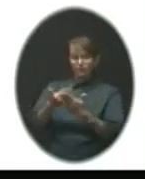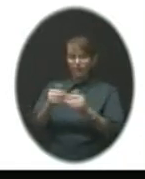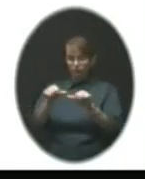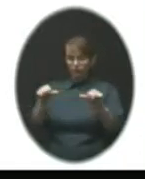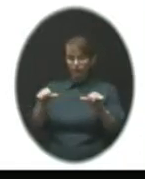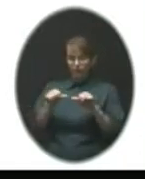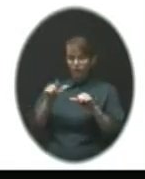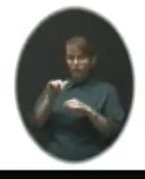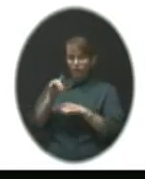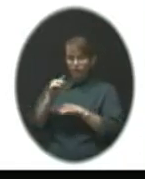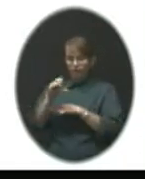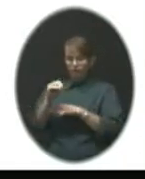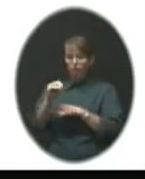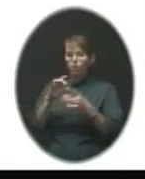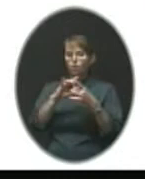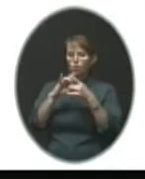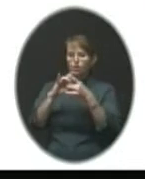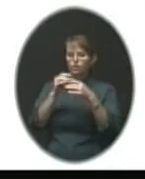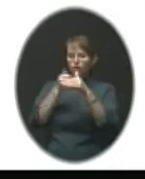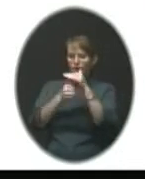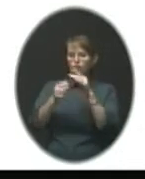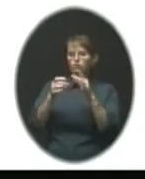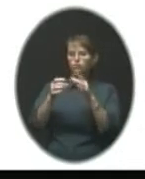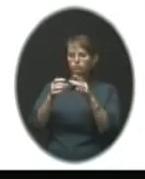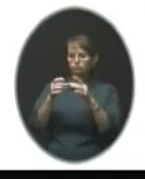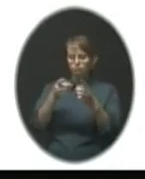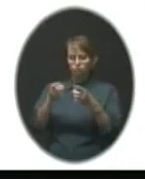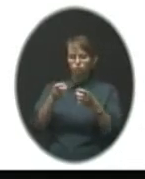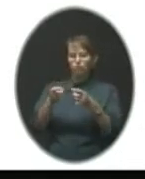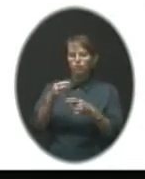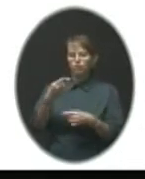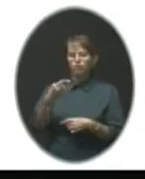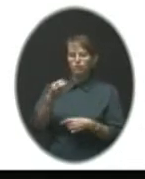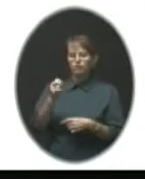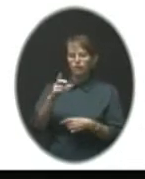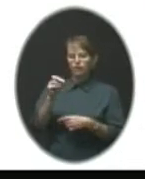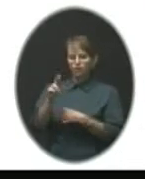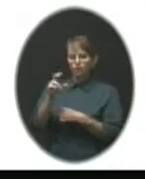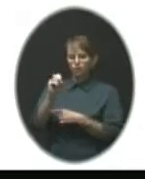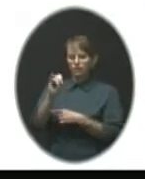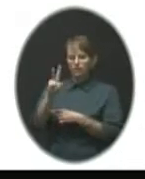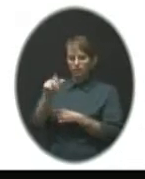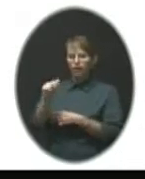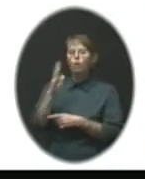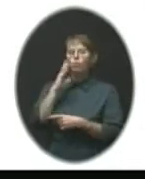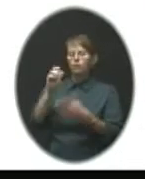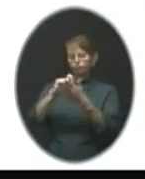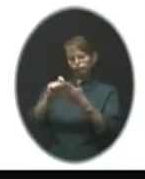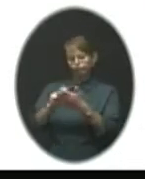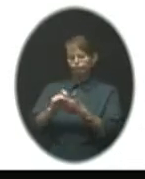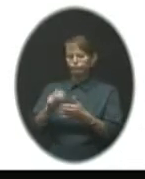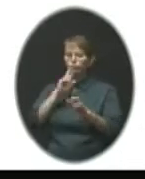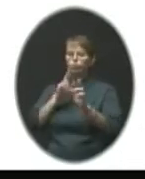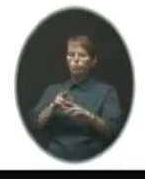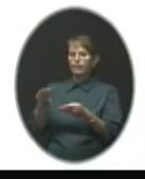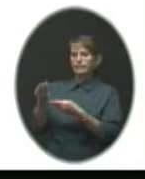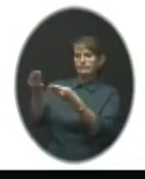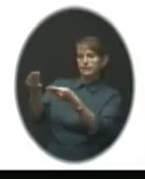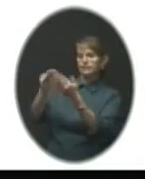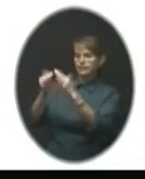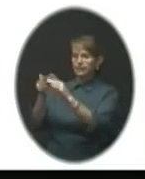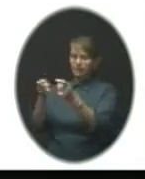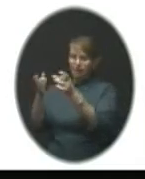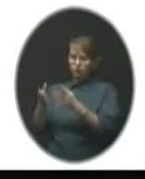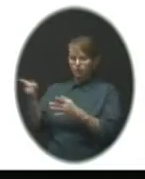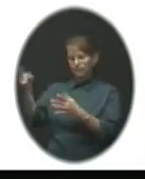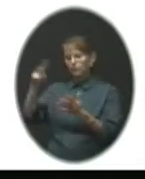Basford and Hector Silva, have put together a report, which they've given to the city manager, who's looking that over, and